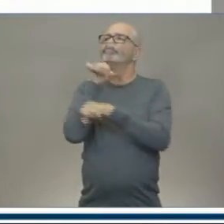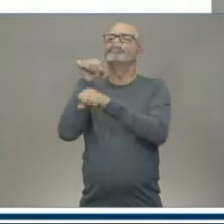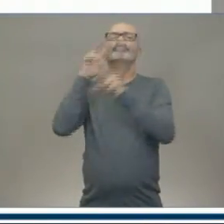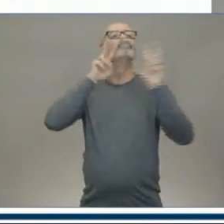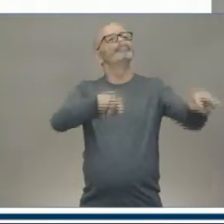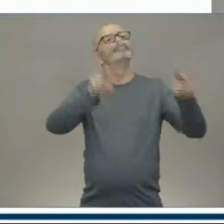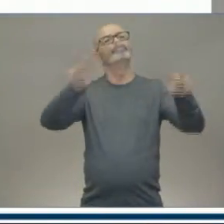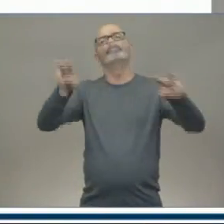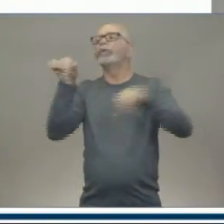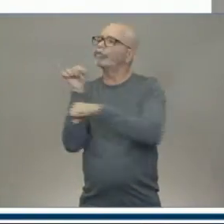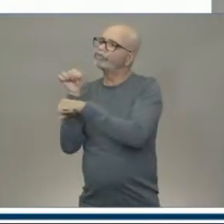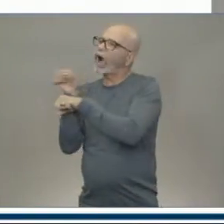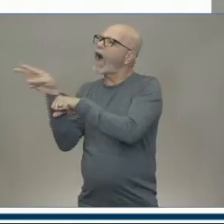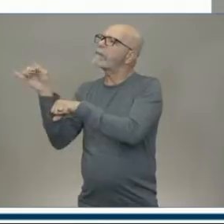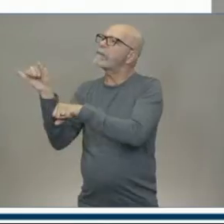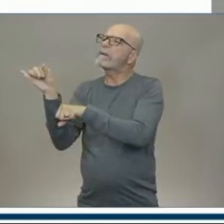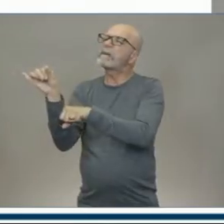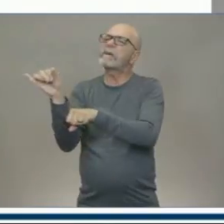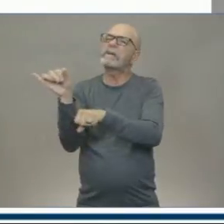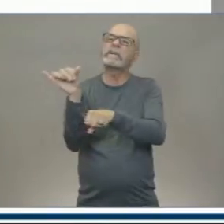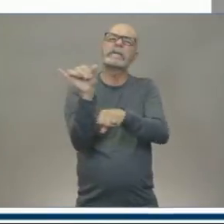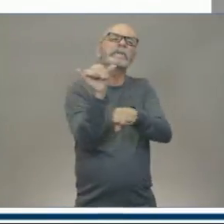of Nova Scotia from behind a window.